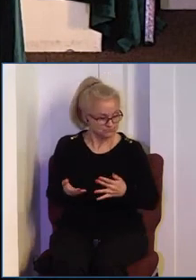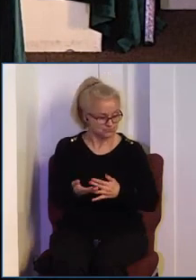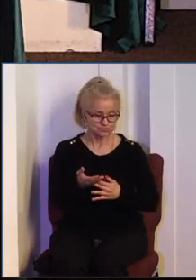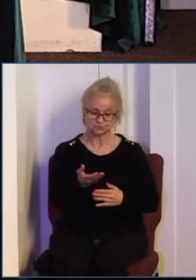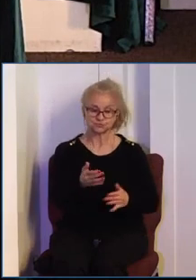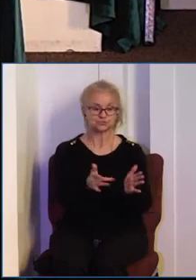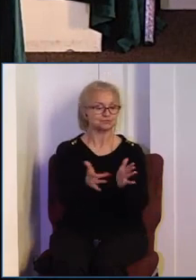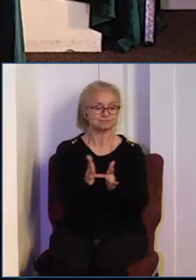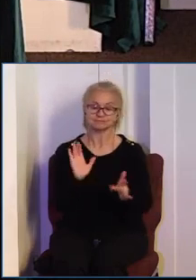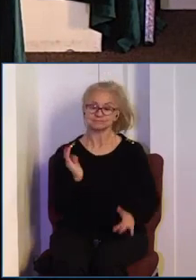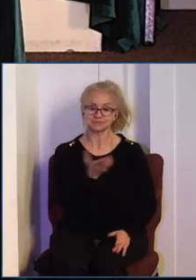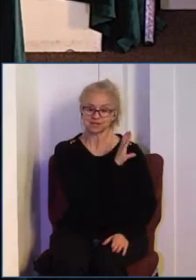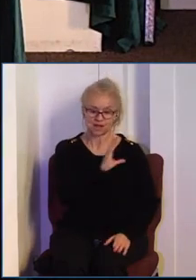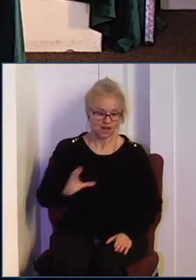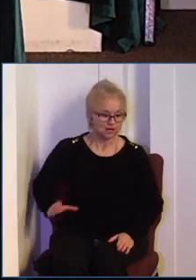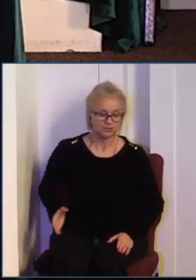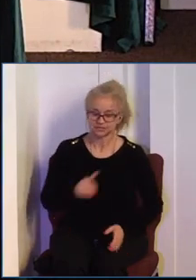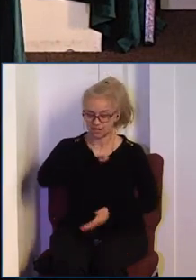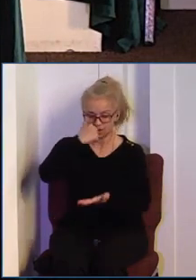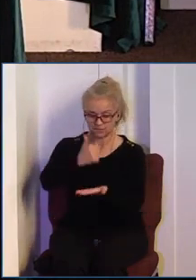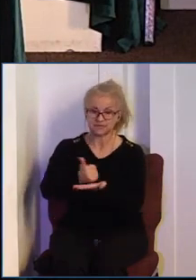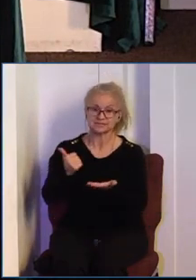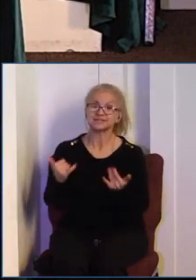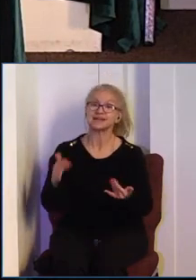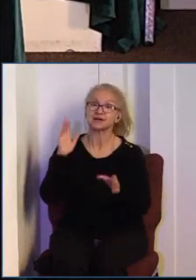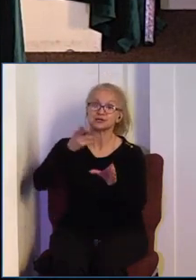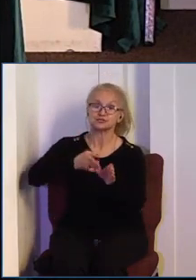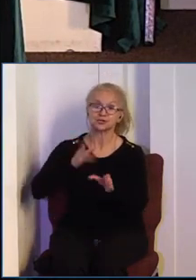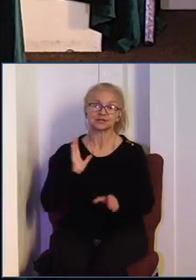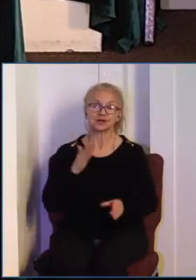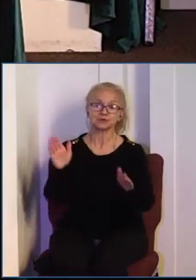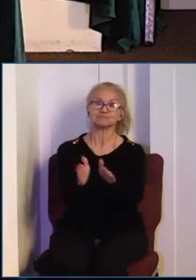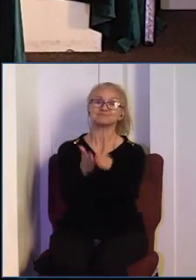Amen. Now join us in our opening song.